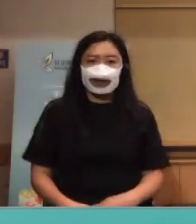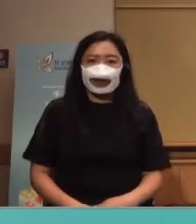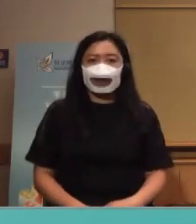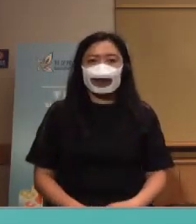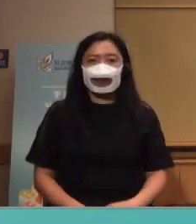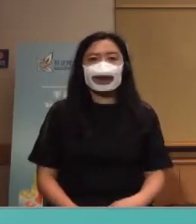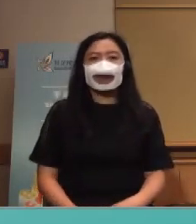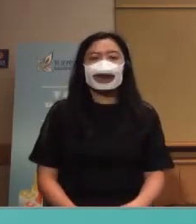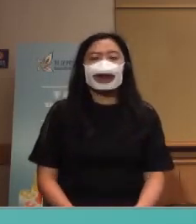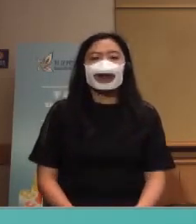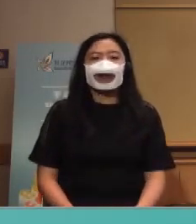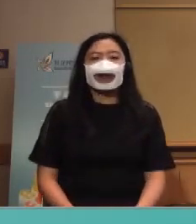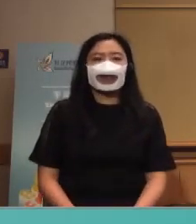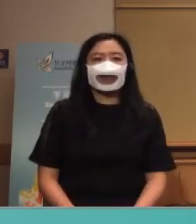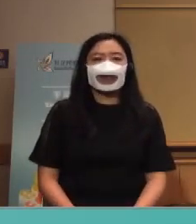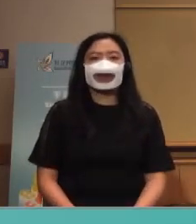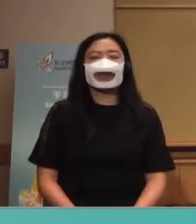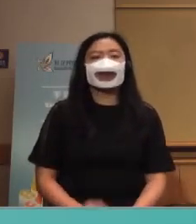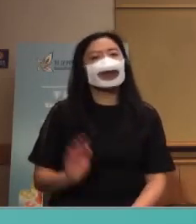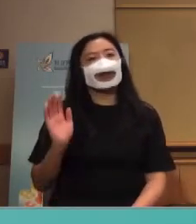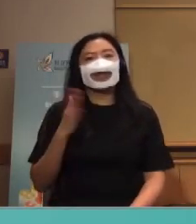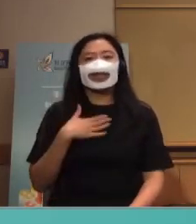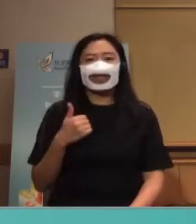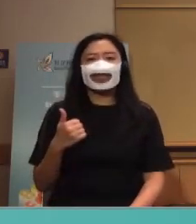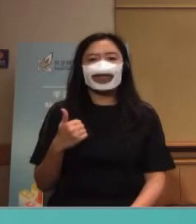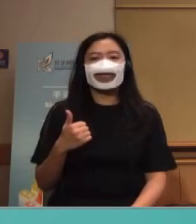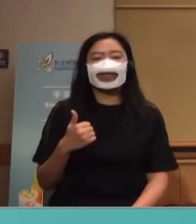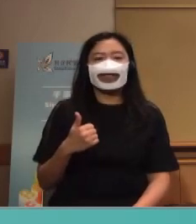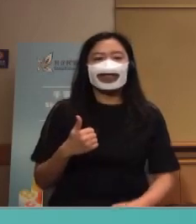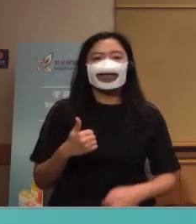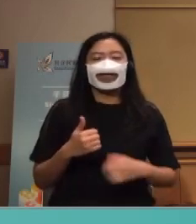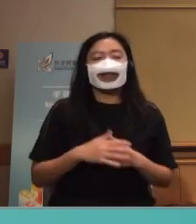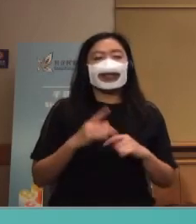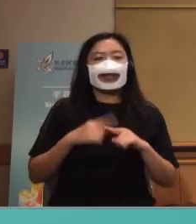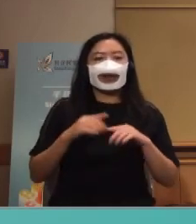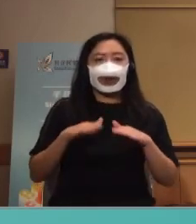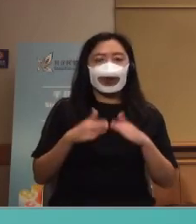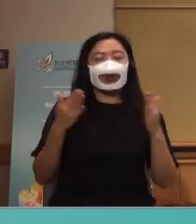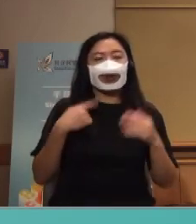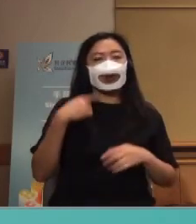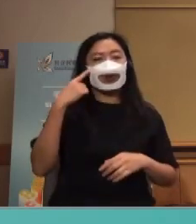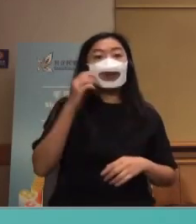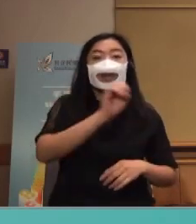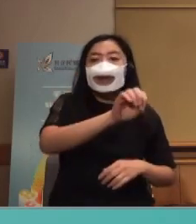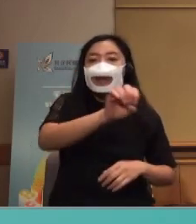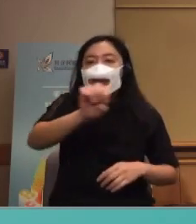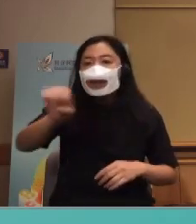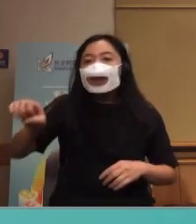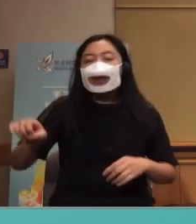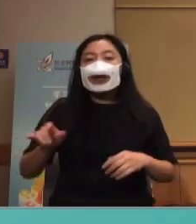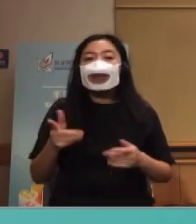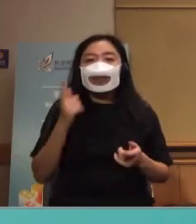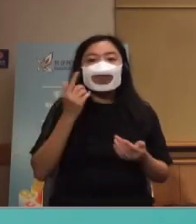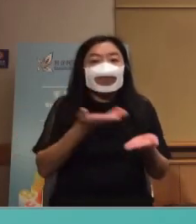Cool. Hey, everybody. I think to start, I just want to ask just a general question. Who actually in this audience has an